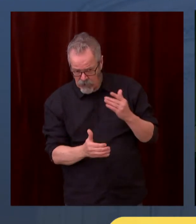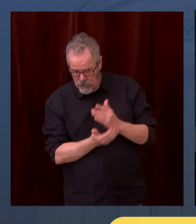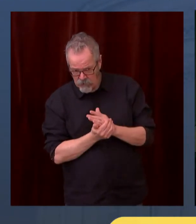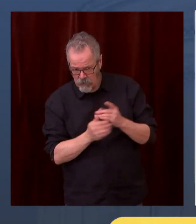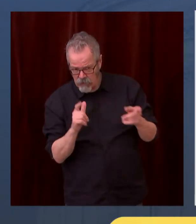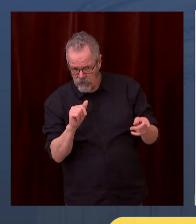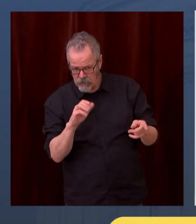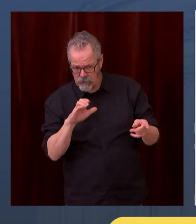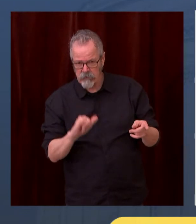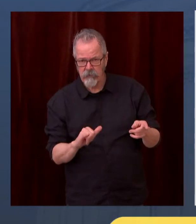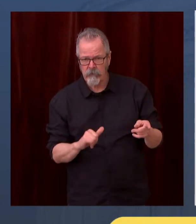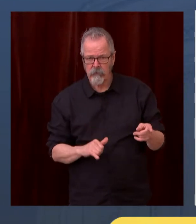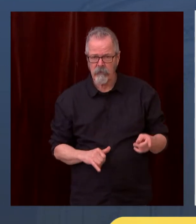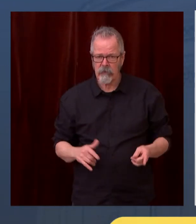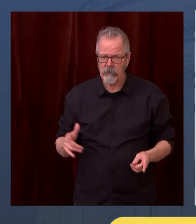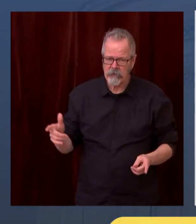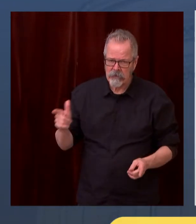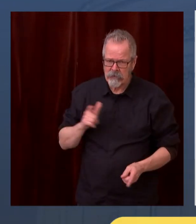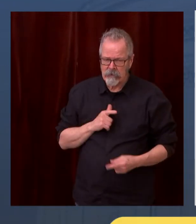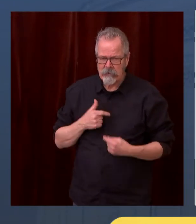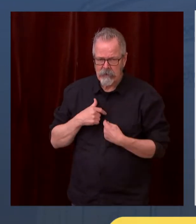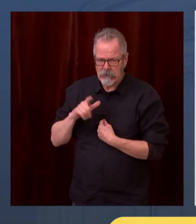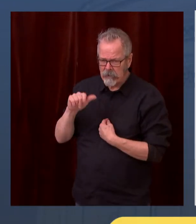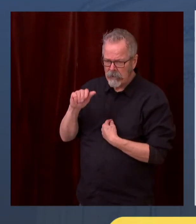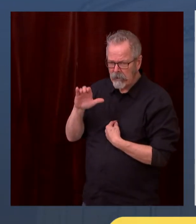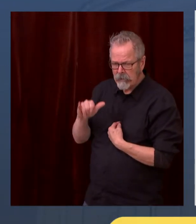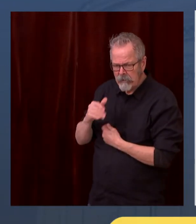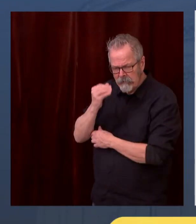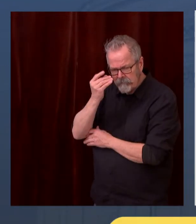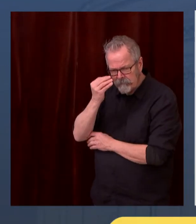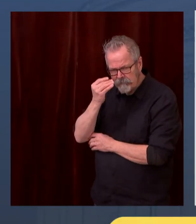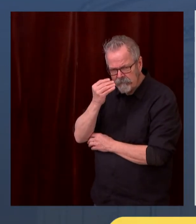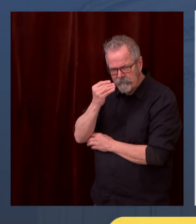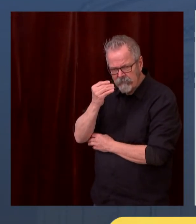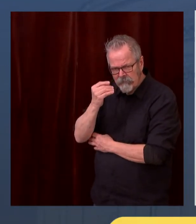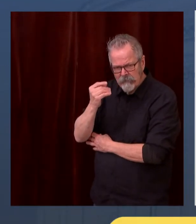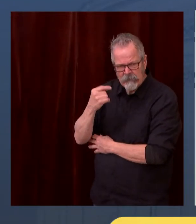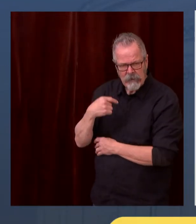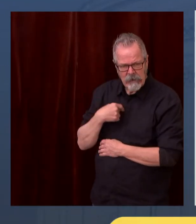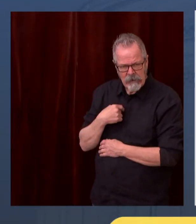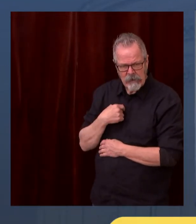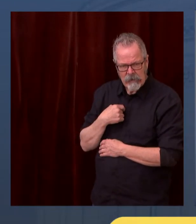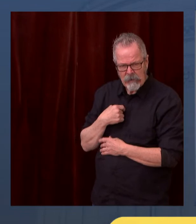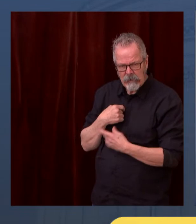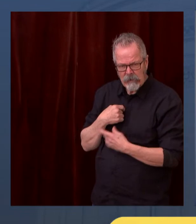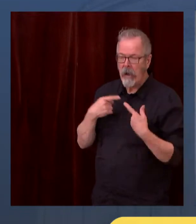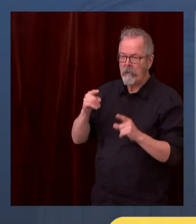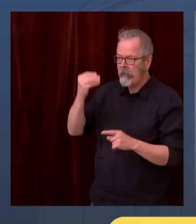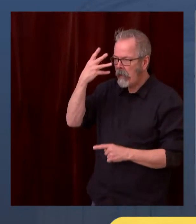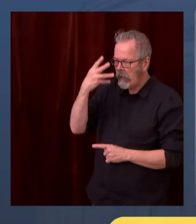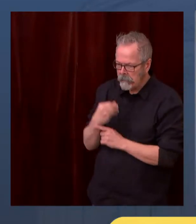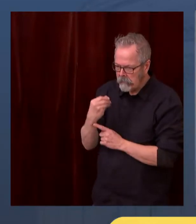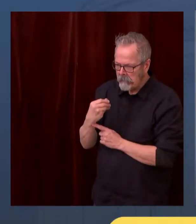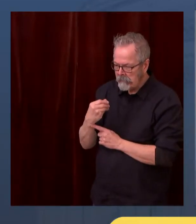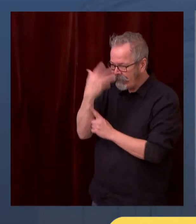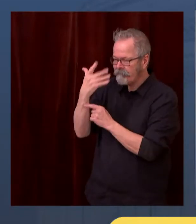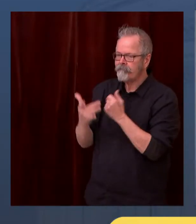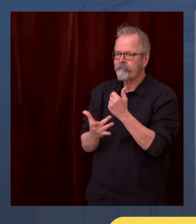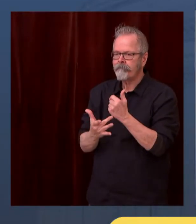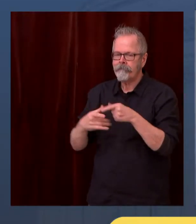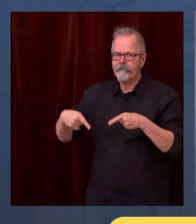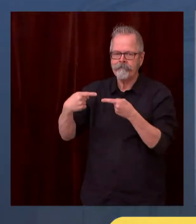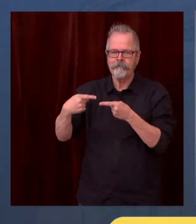I can't, I'm sorry. My video there we go. I can share that we